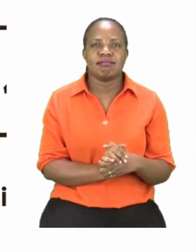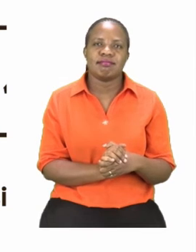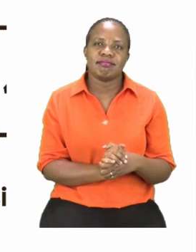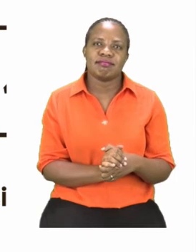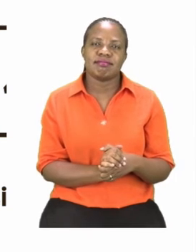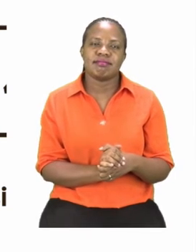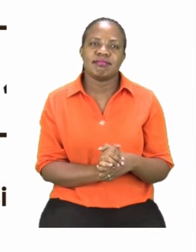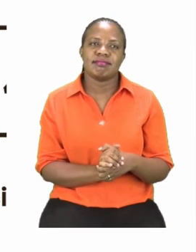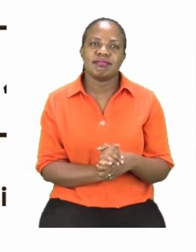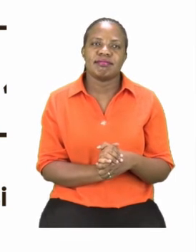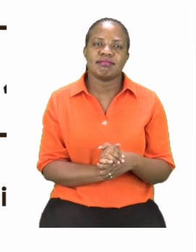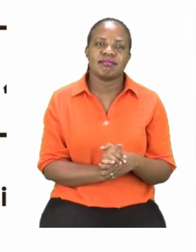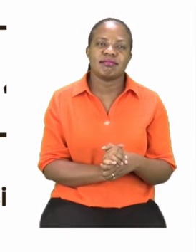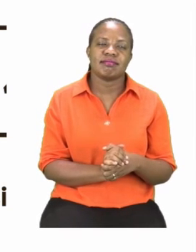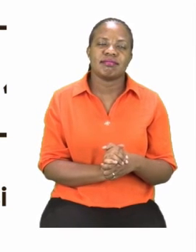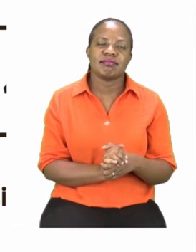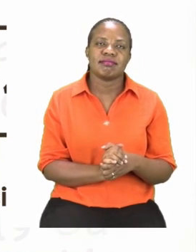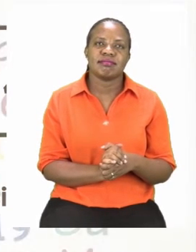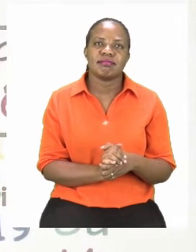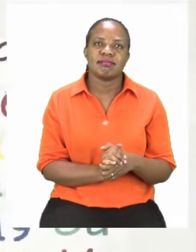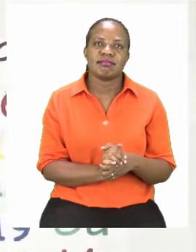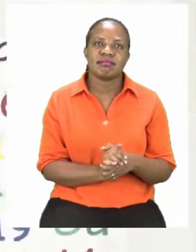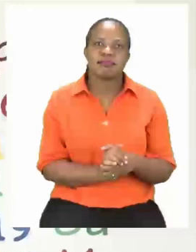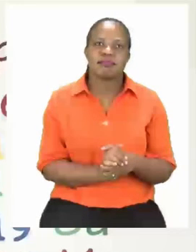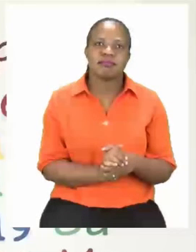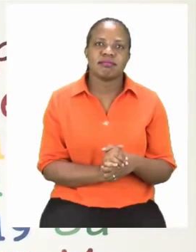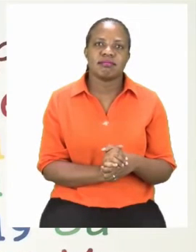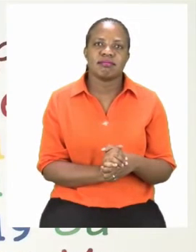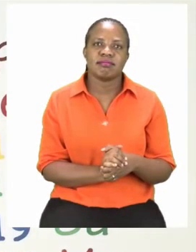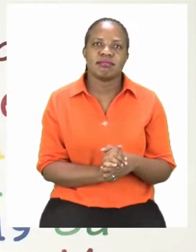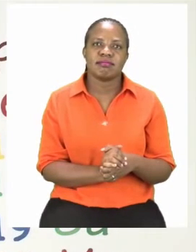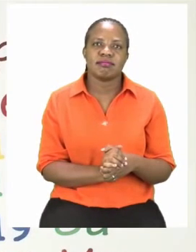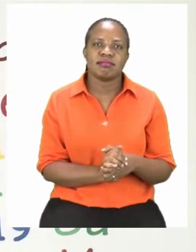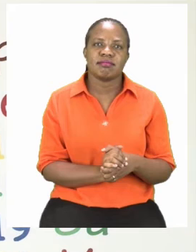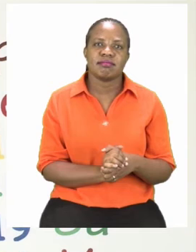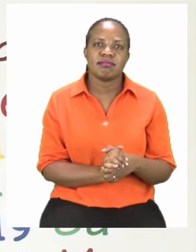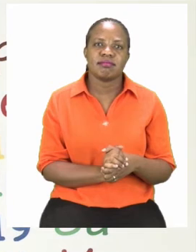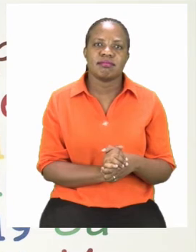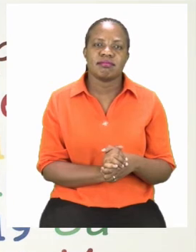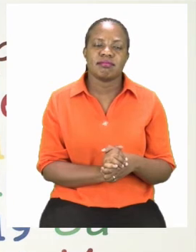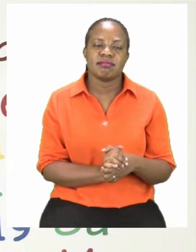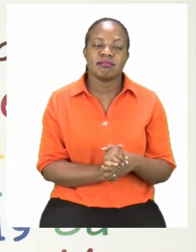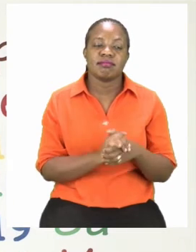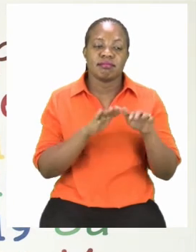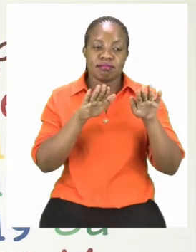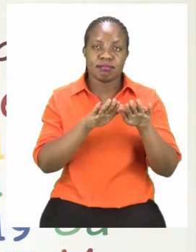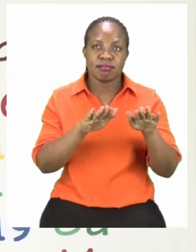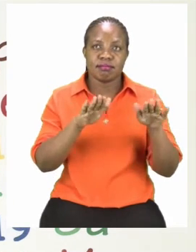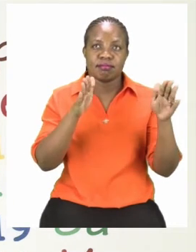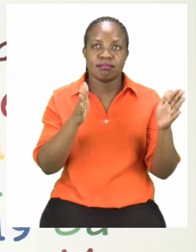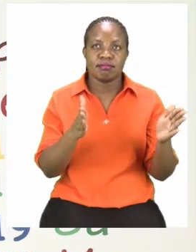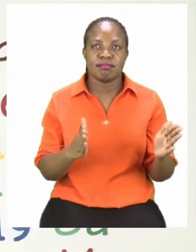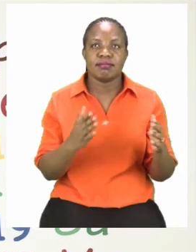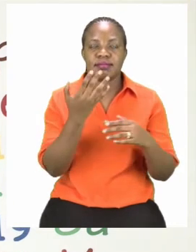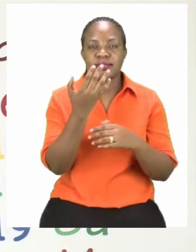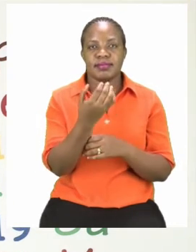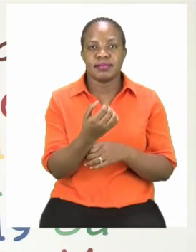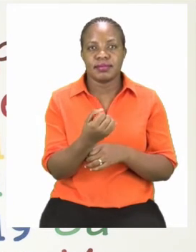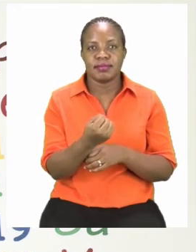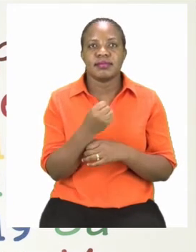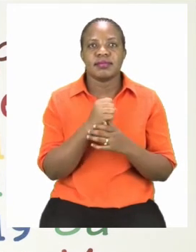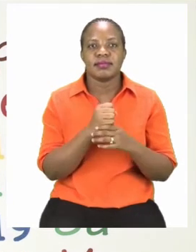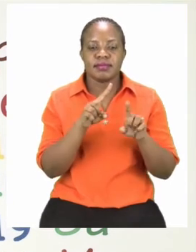to Thursday for pre-primary up until grade 3. The lessons are for listening